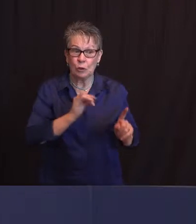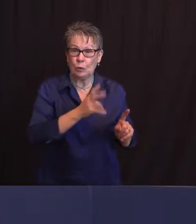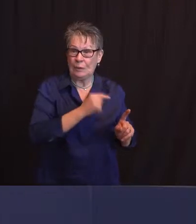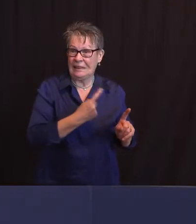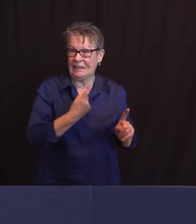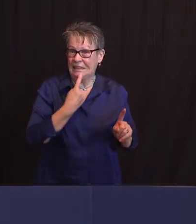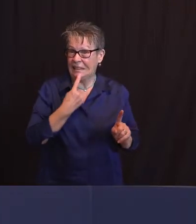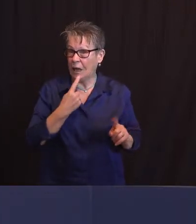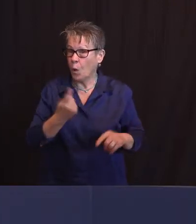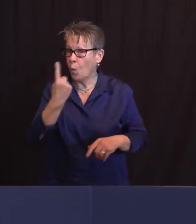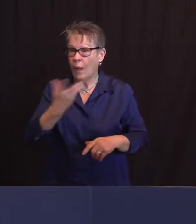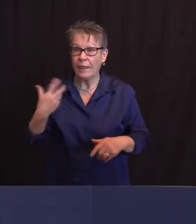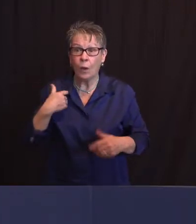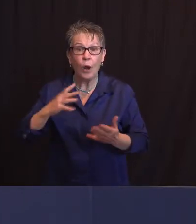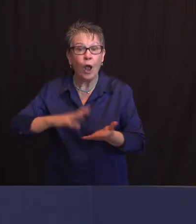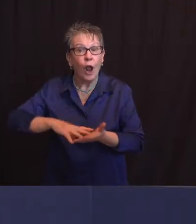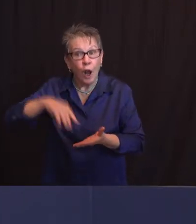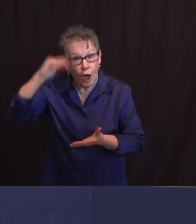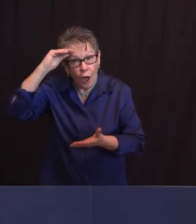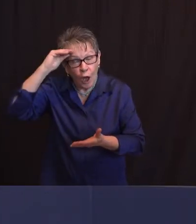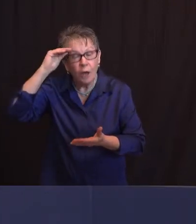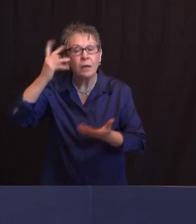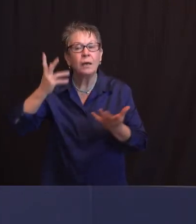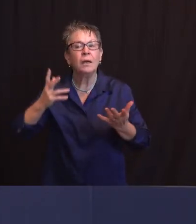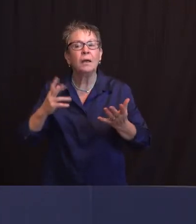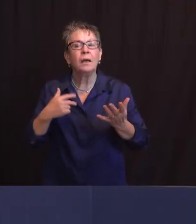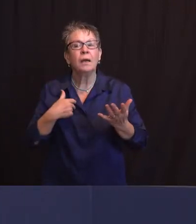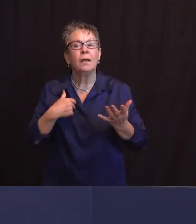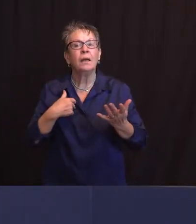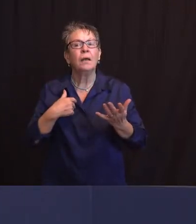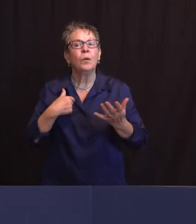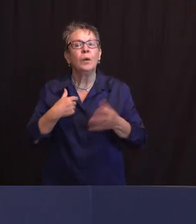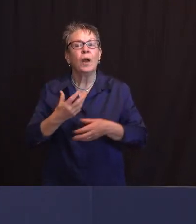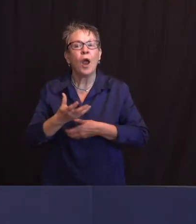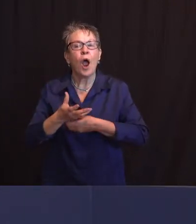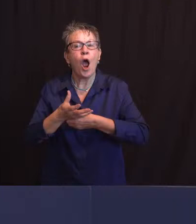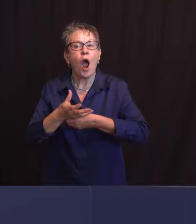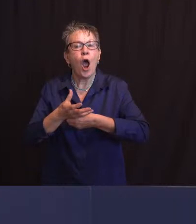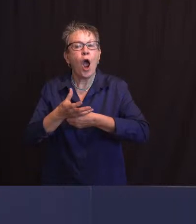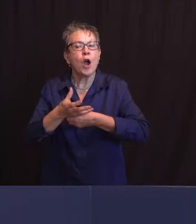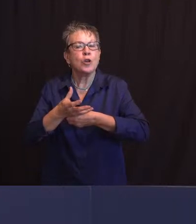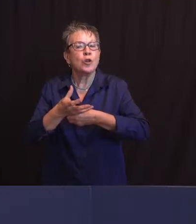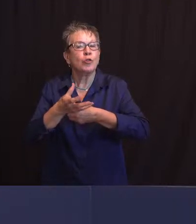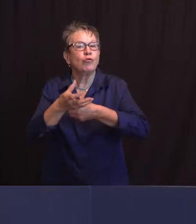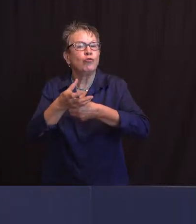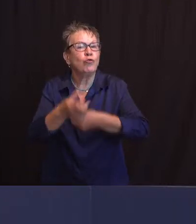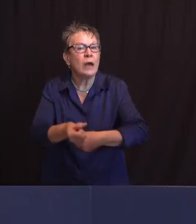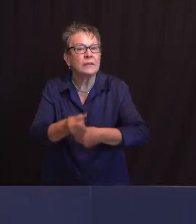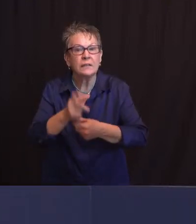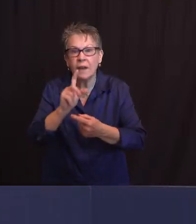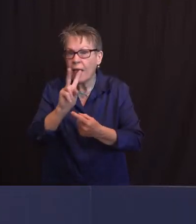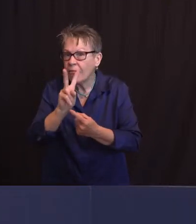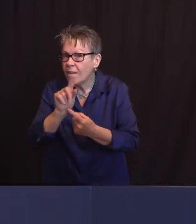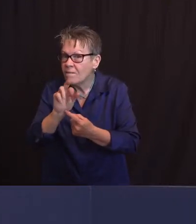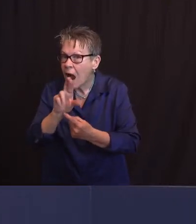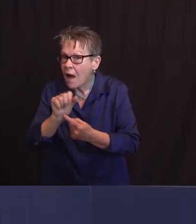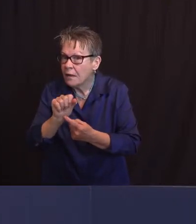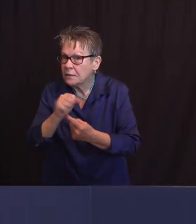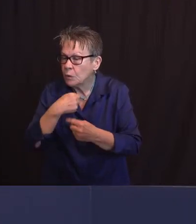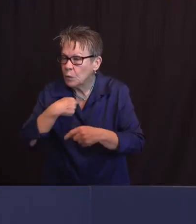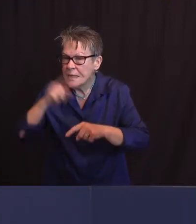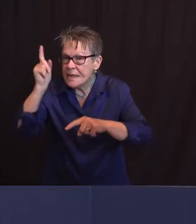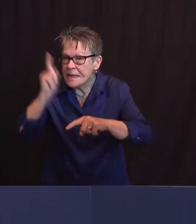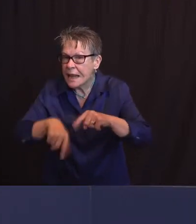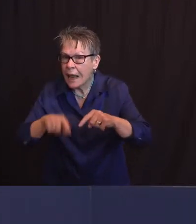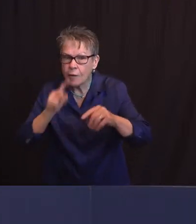trust this virus to act in any way that's predictable. So we have not let our guard down at all. We meet